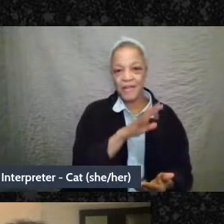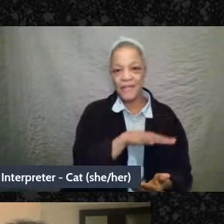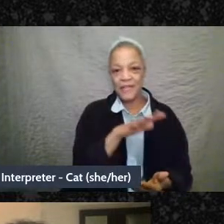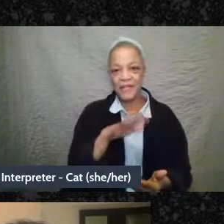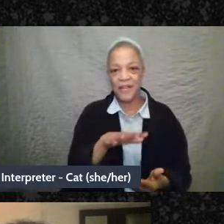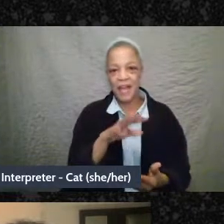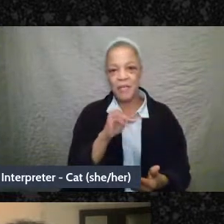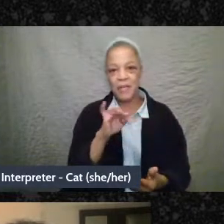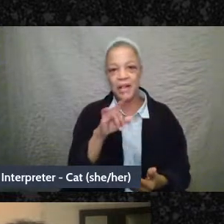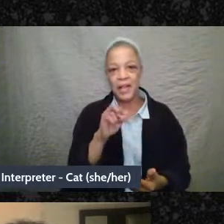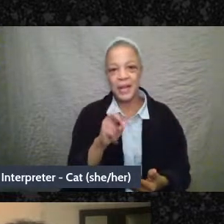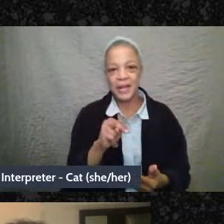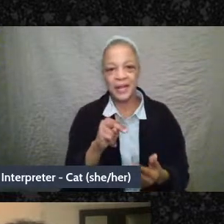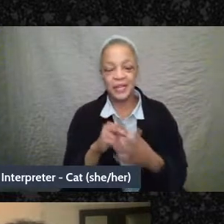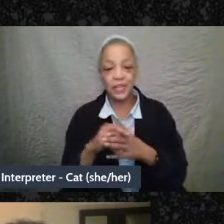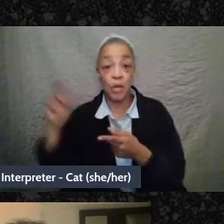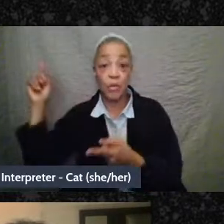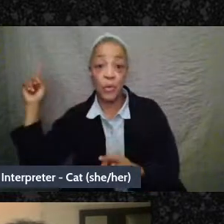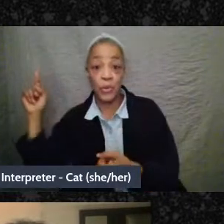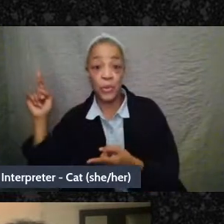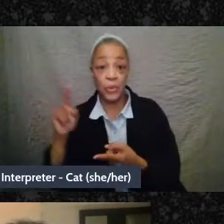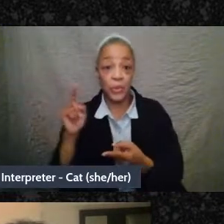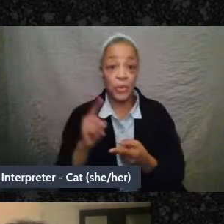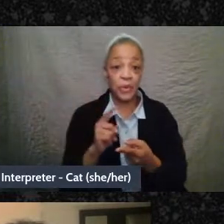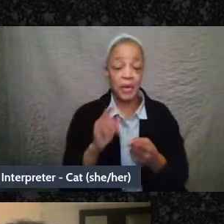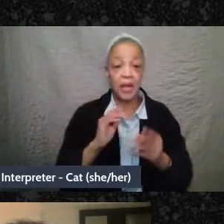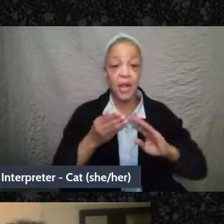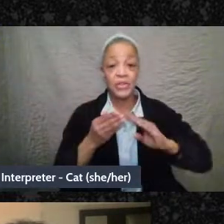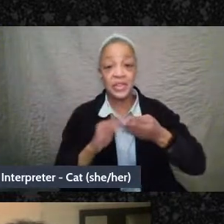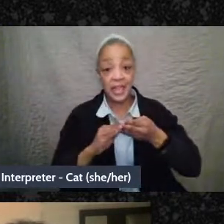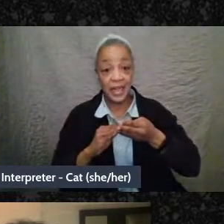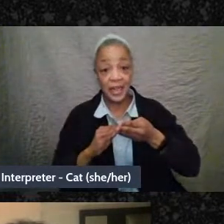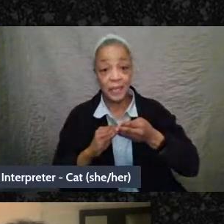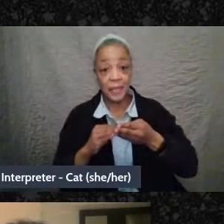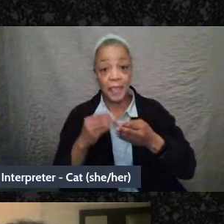in 2022. Our city has gone from funding